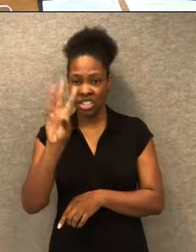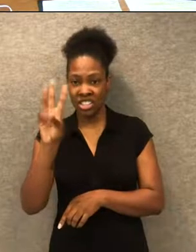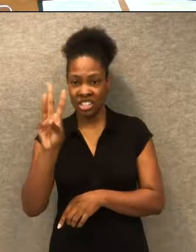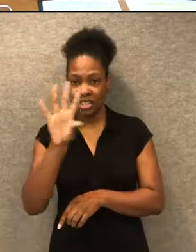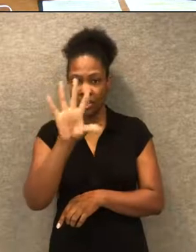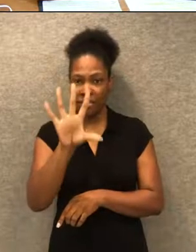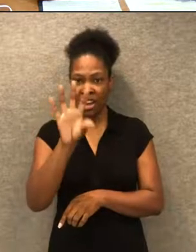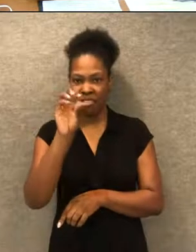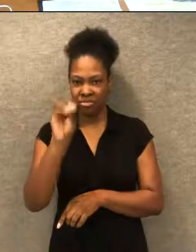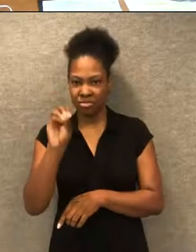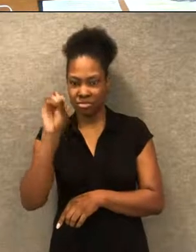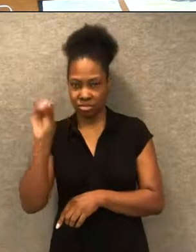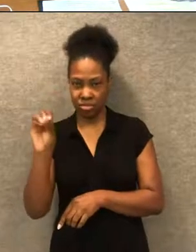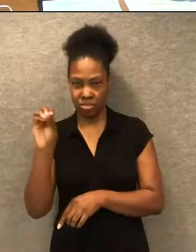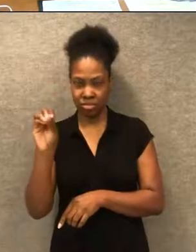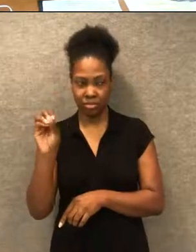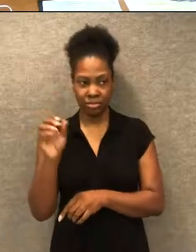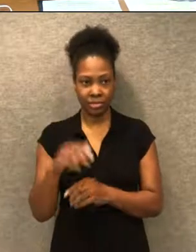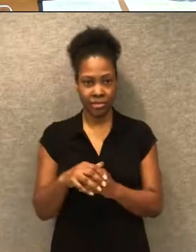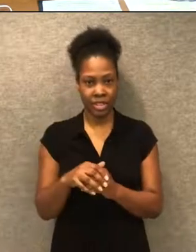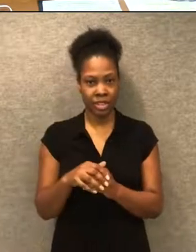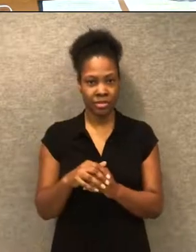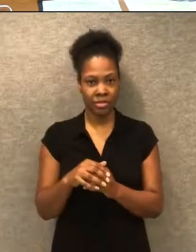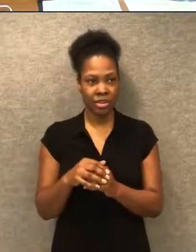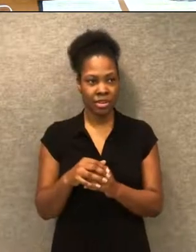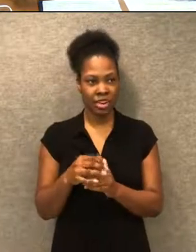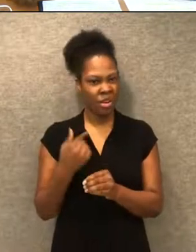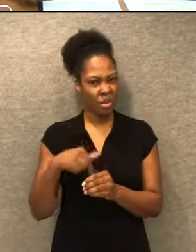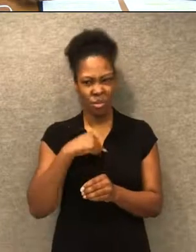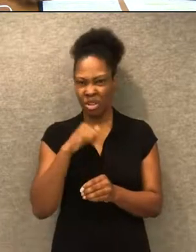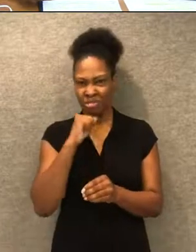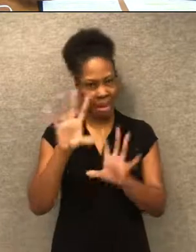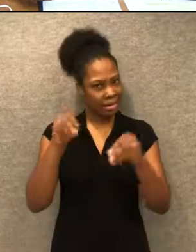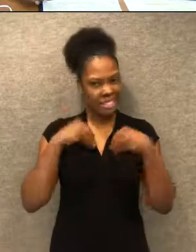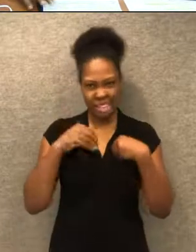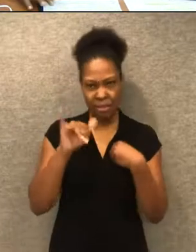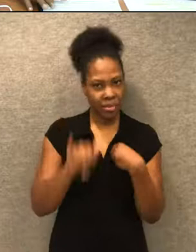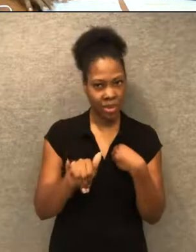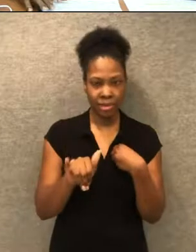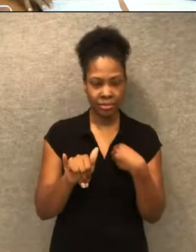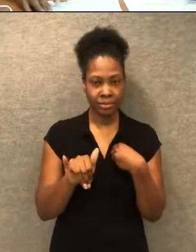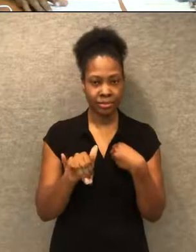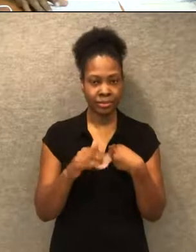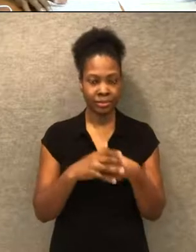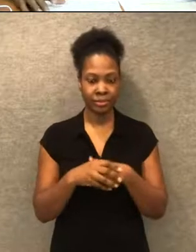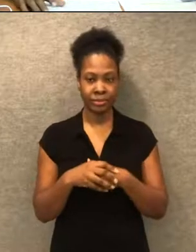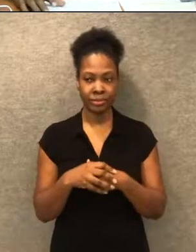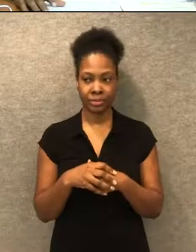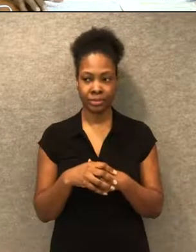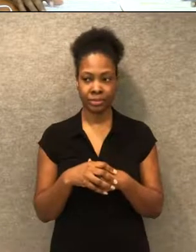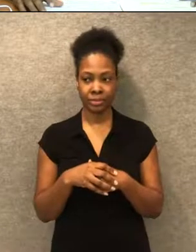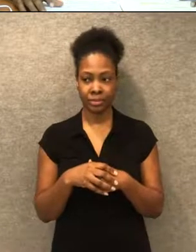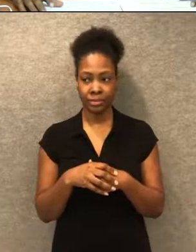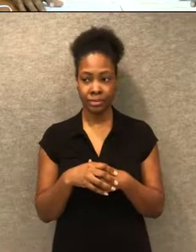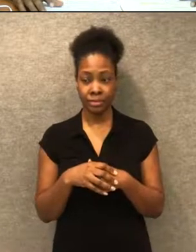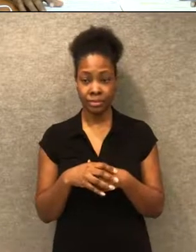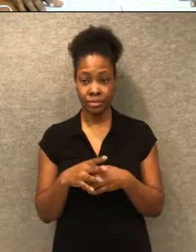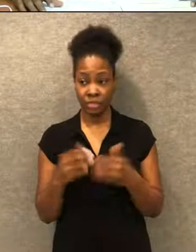973-266-500. But we are on top of it, and it's a zero tolerance here in the city of East Orange. Rachel, we have any more, right